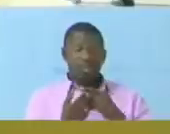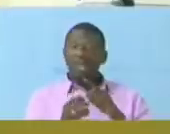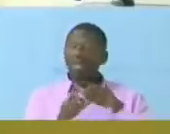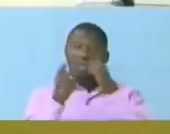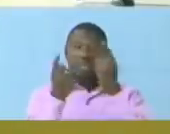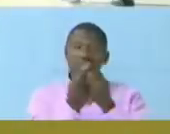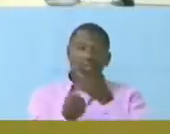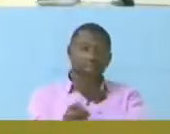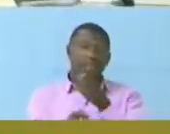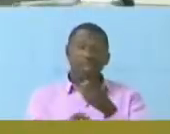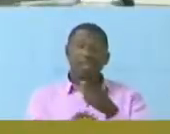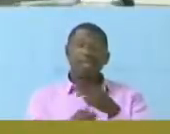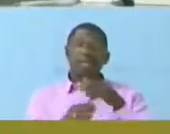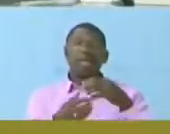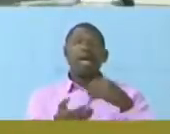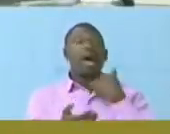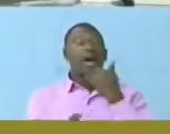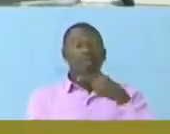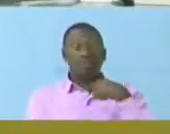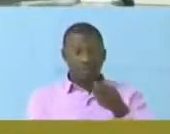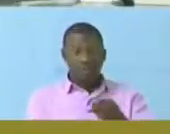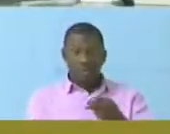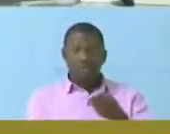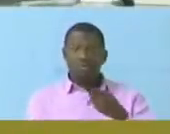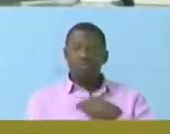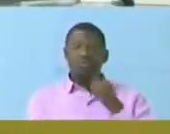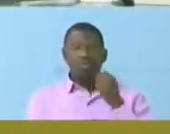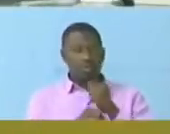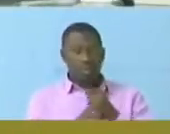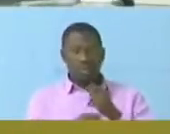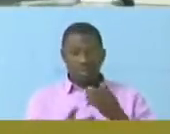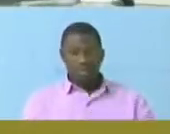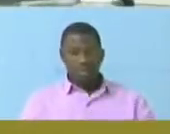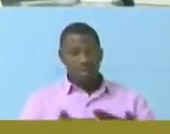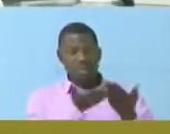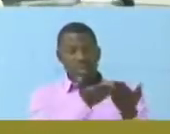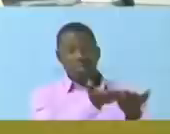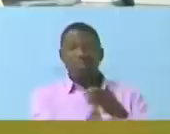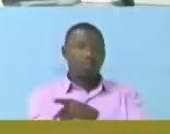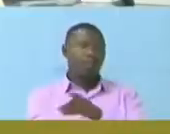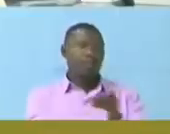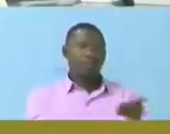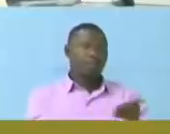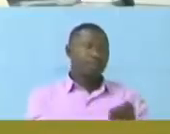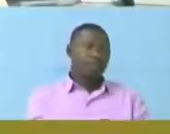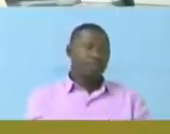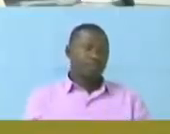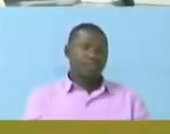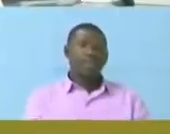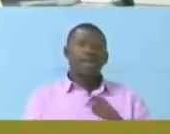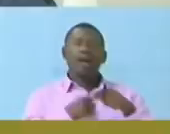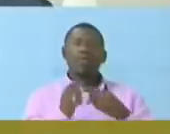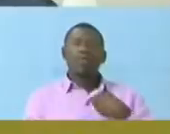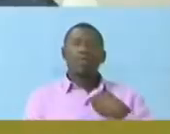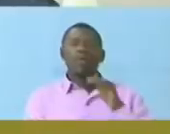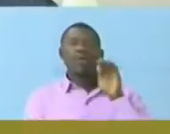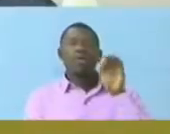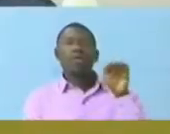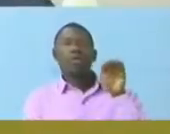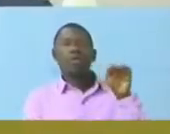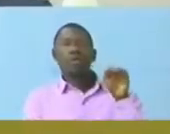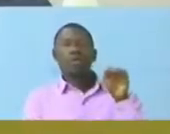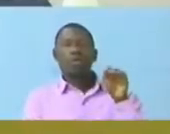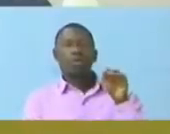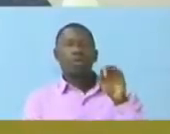That's what we should make available to them. Yes. Then I call back. But who asked